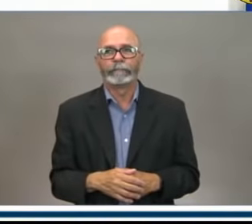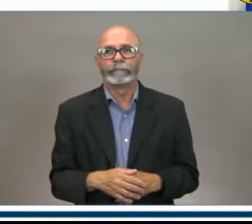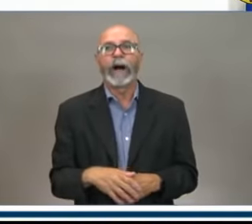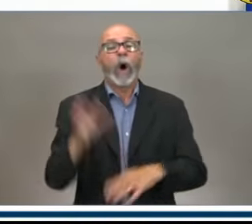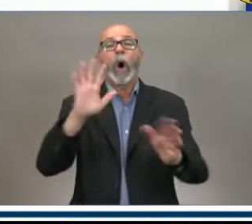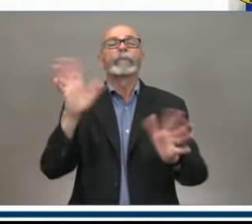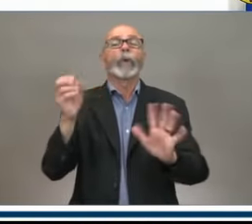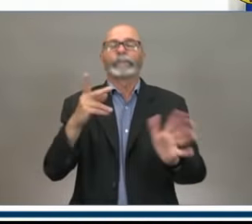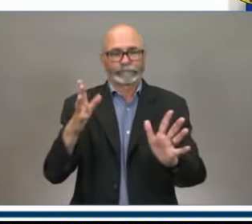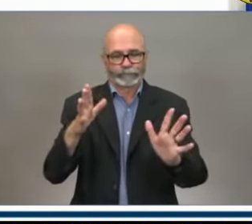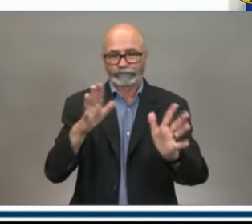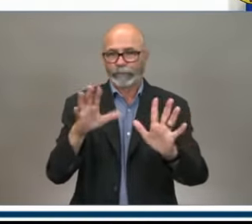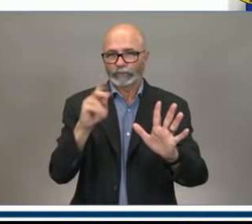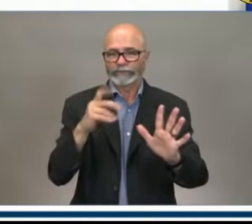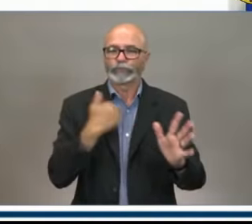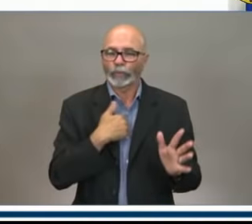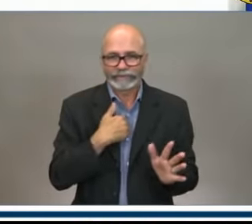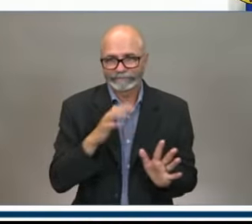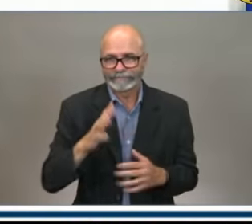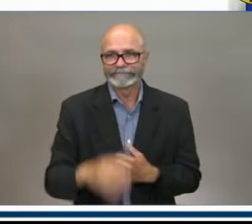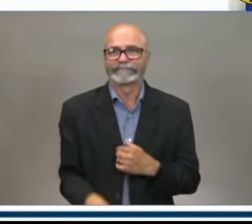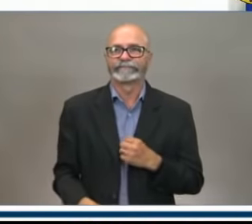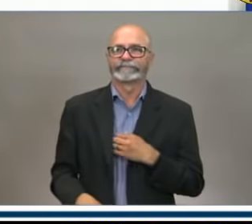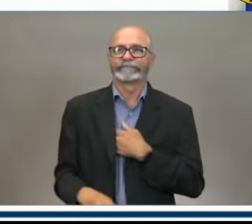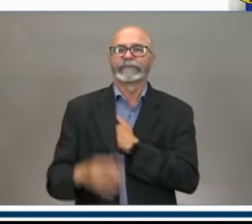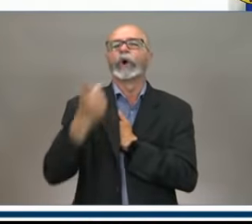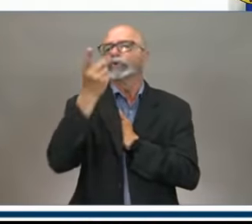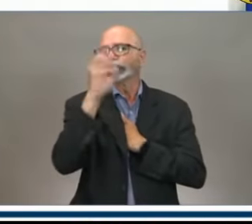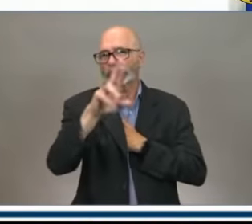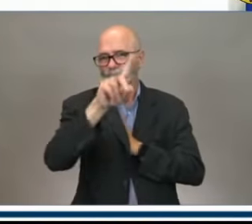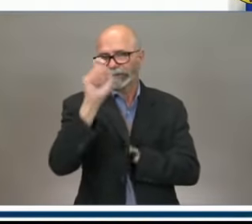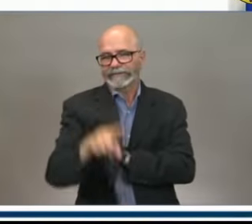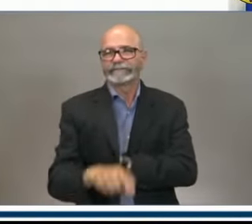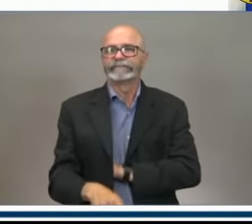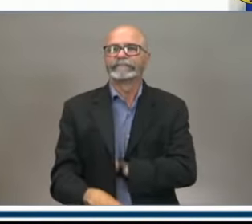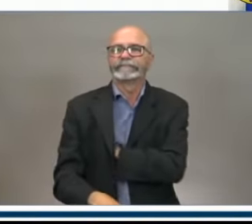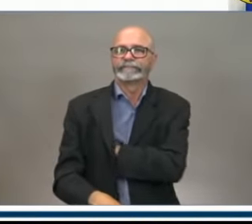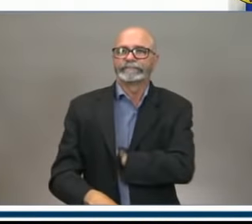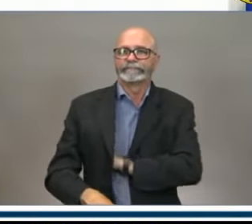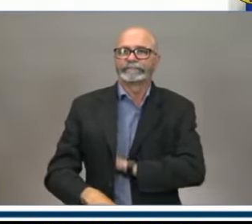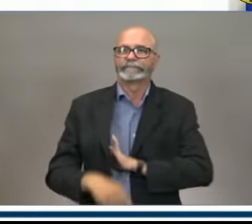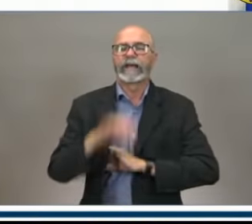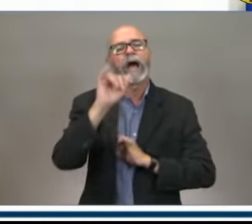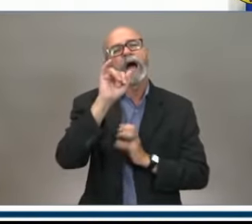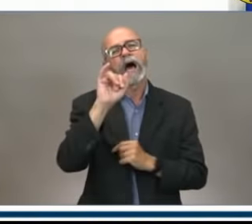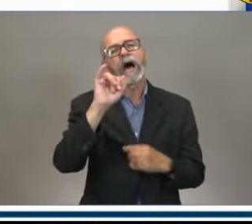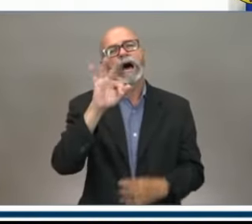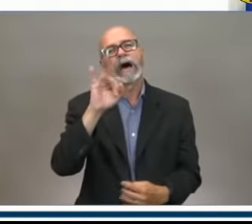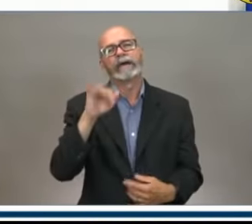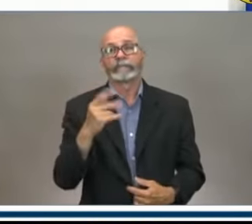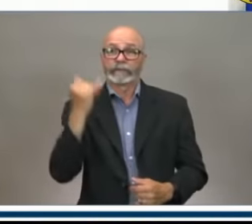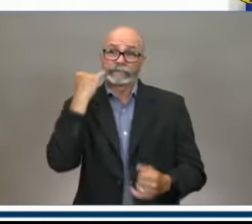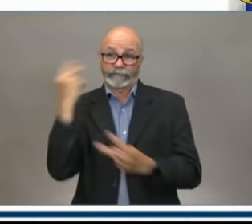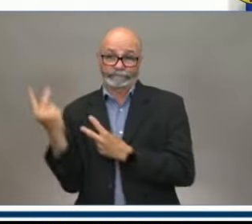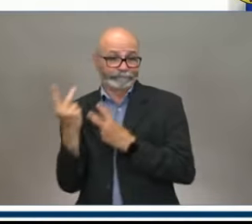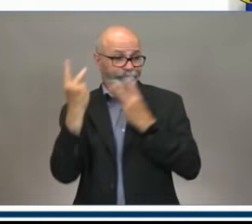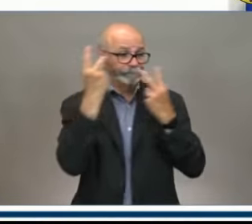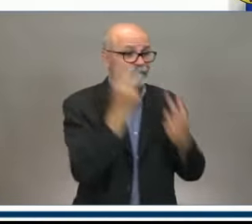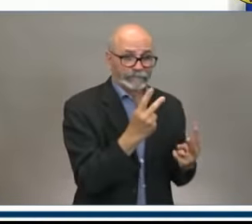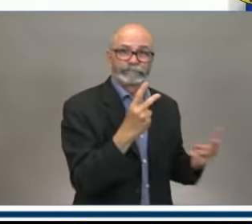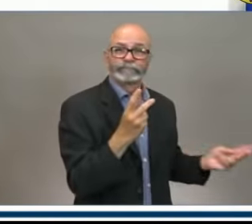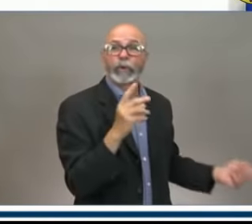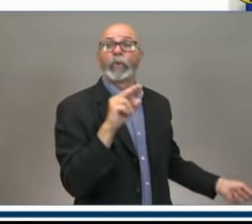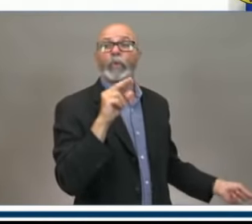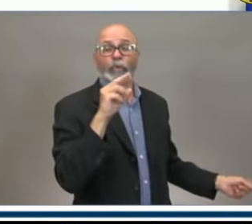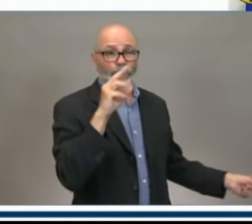Yeah, sorry, this is Preston. Question for Dr. Strang. So for visitors who want to visit family members at long-term